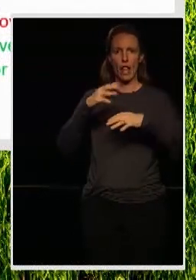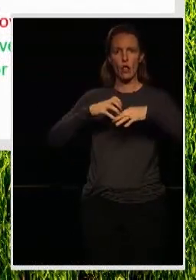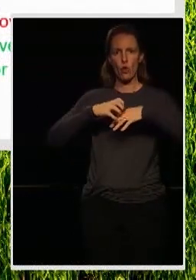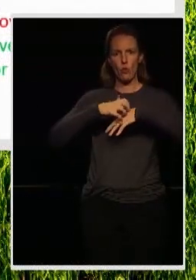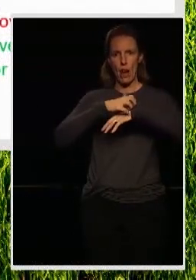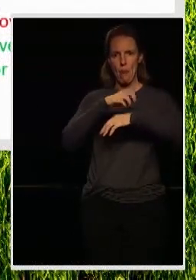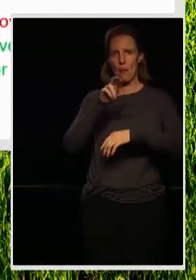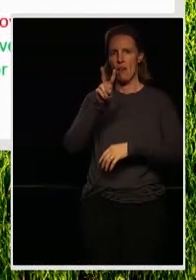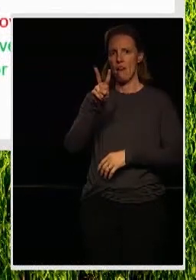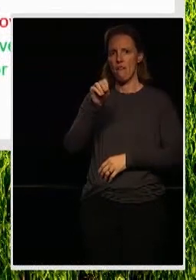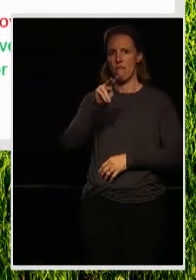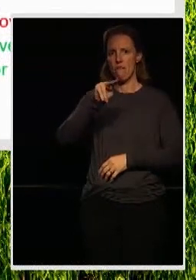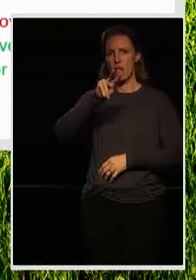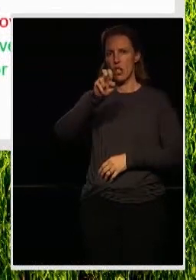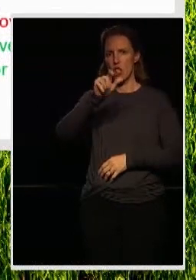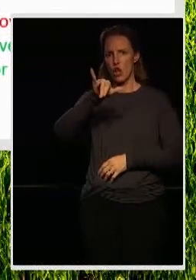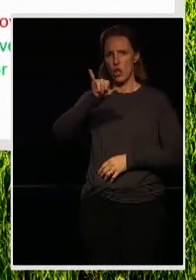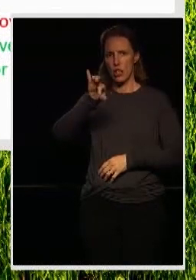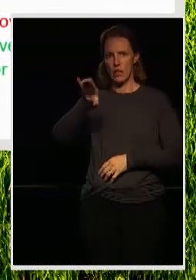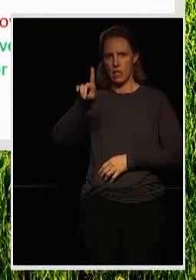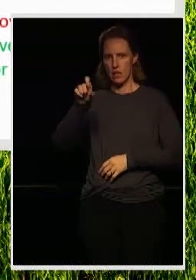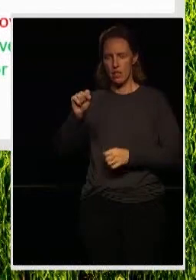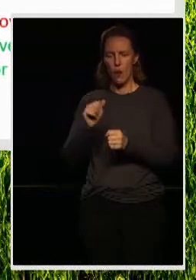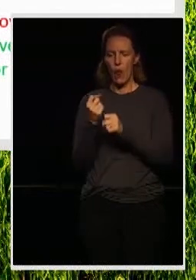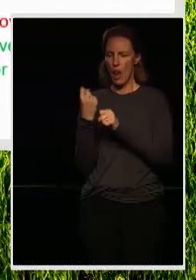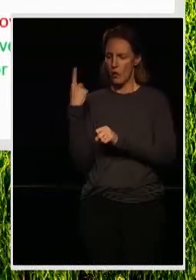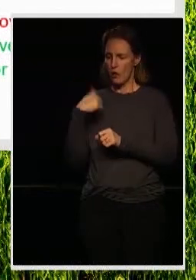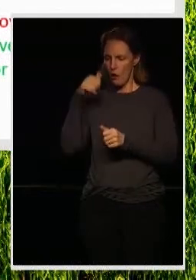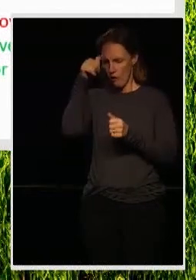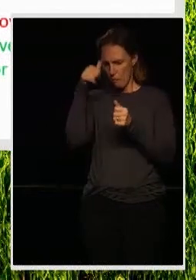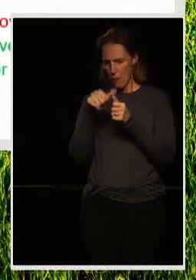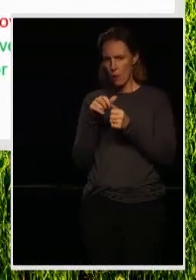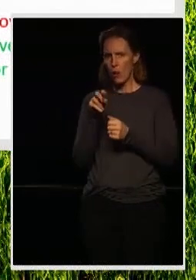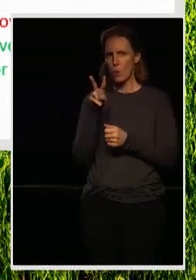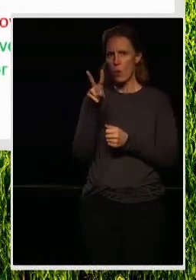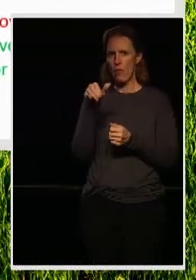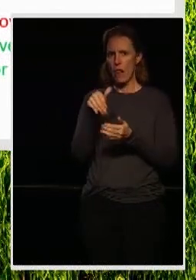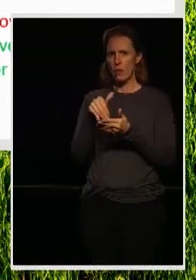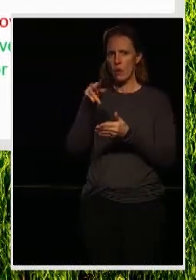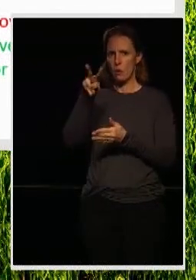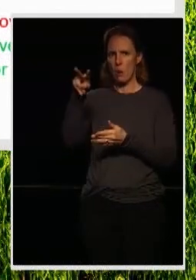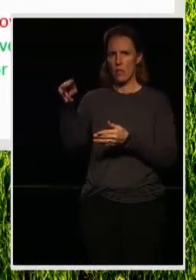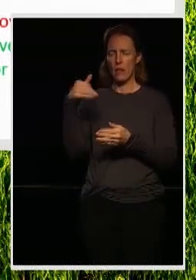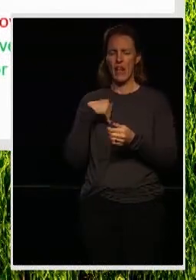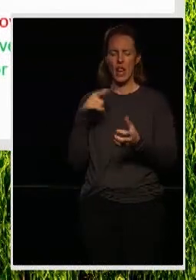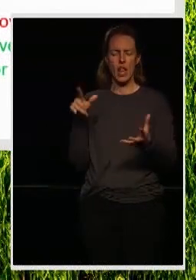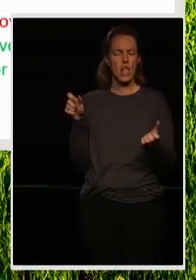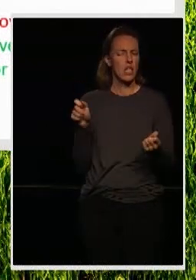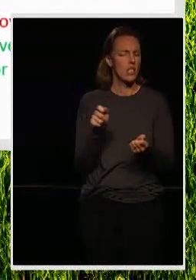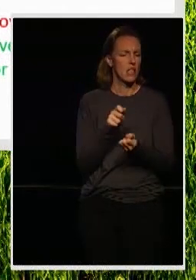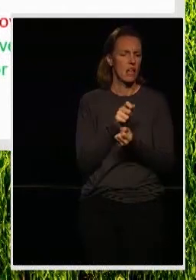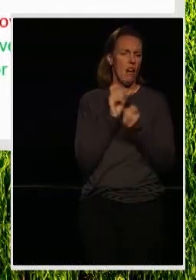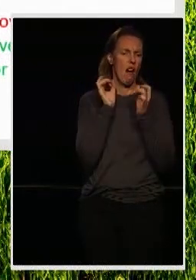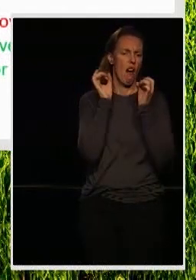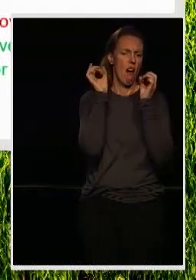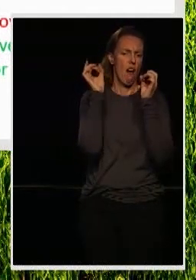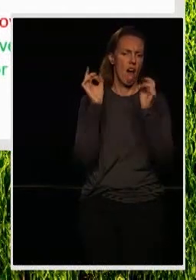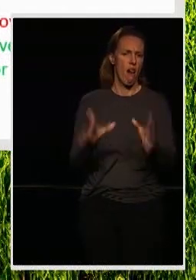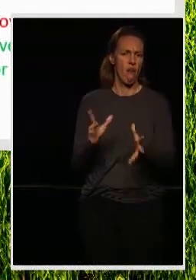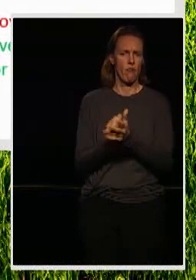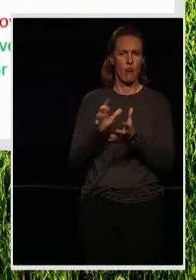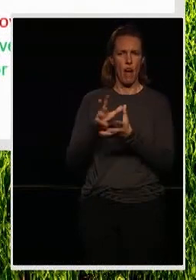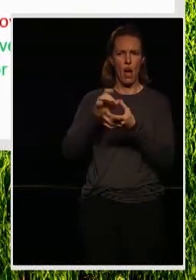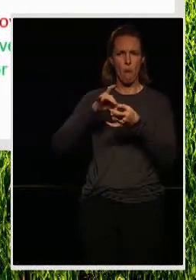vineyards. So last year, if you recall, in 2022, we had the devastating outbreak of the